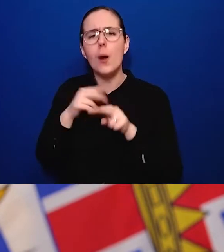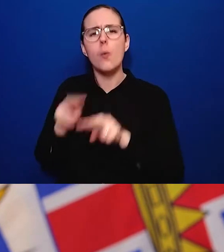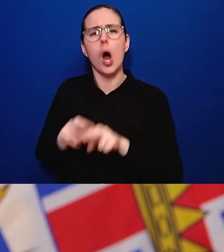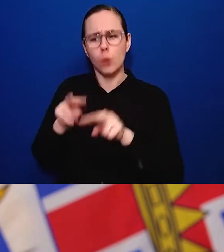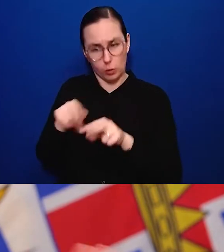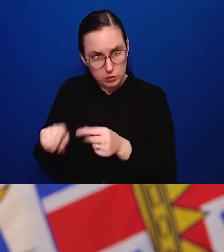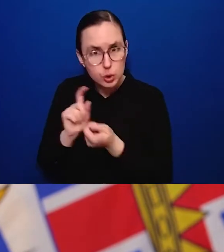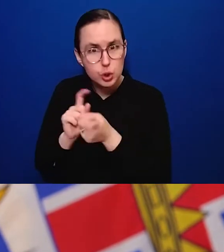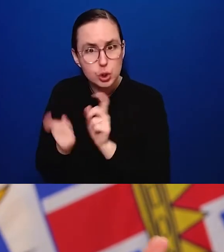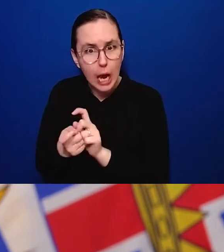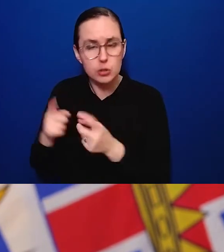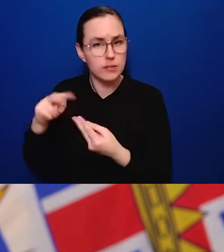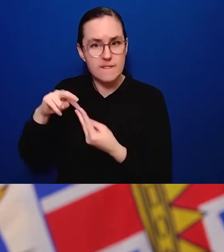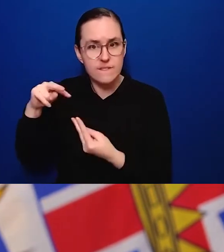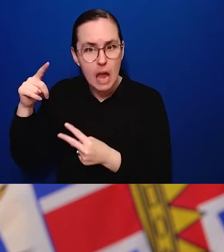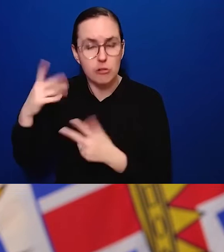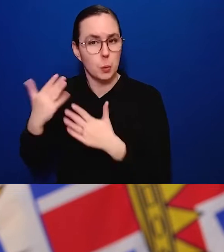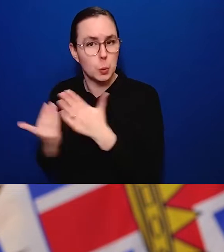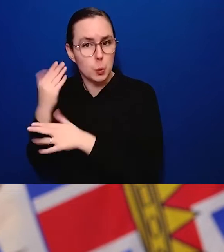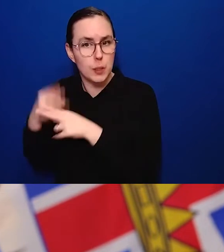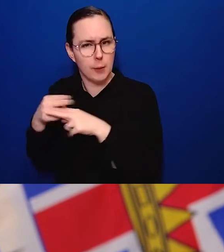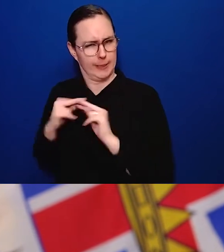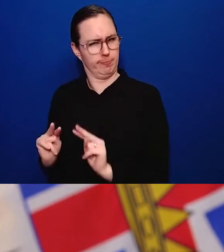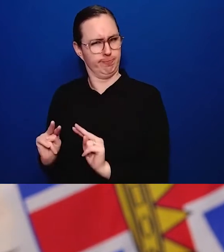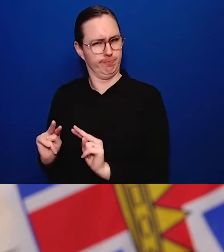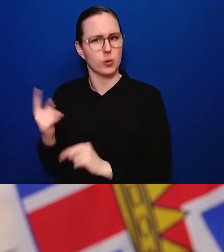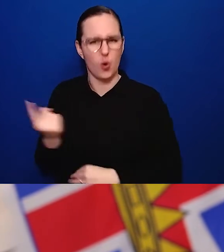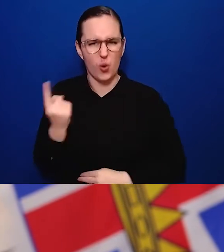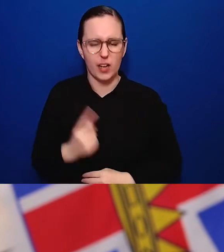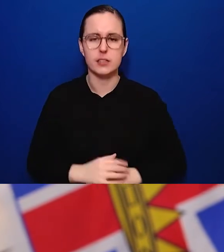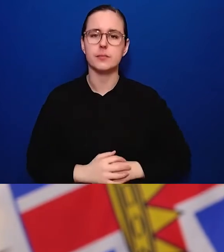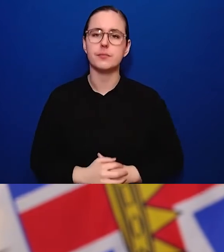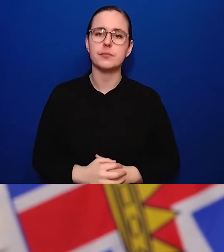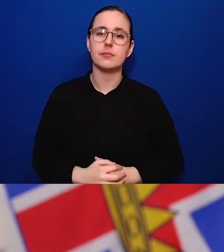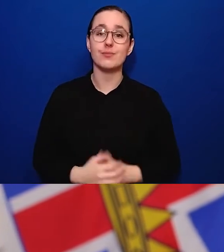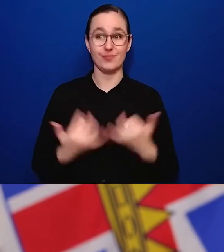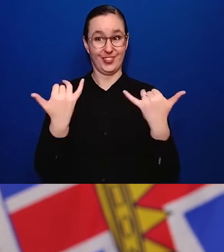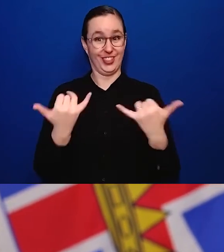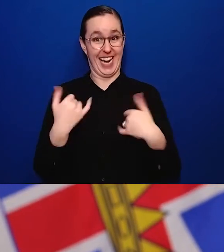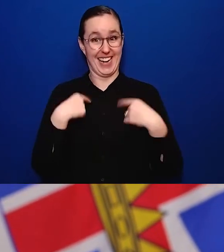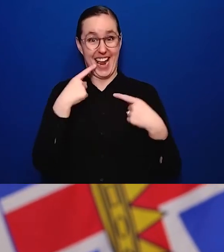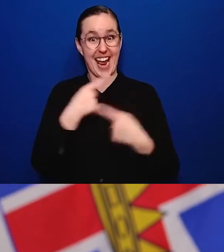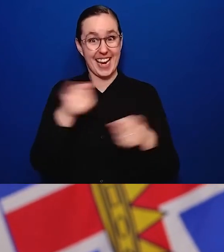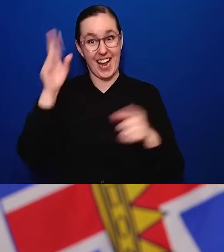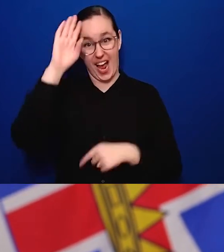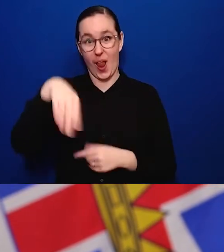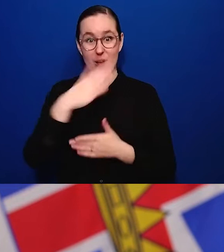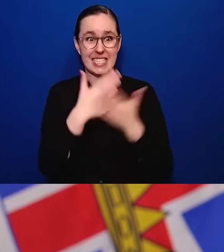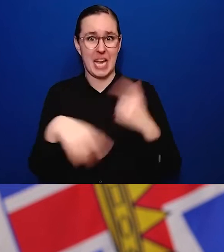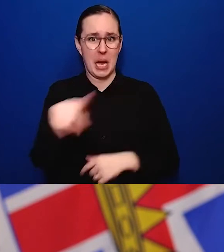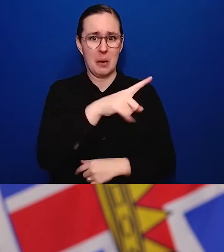I recognize the changes we're announcing today will make some people very uncomfortable. It has been a long and trying